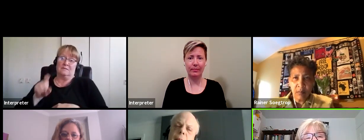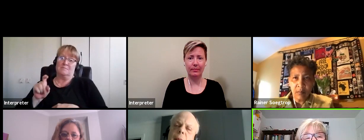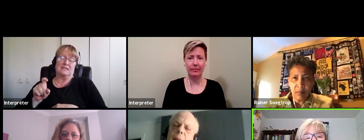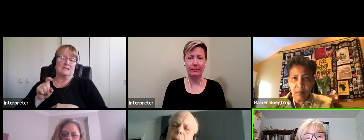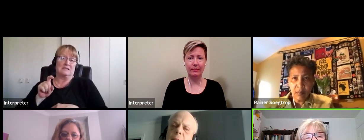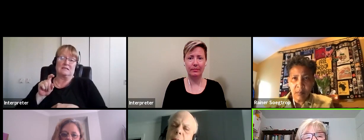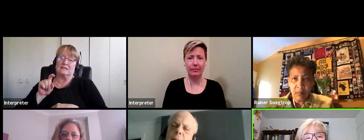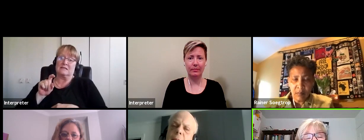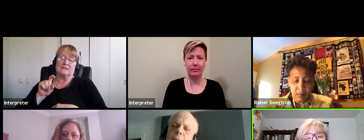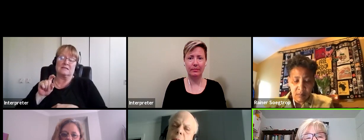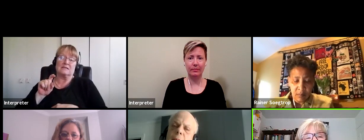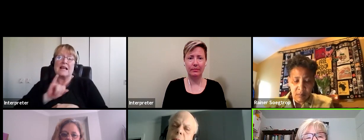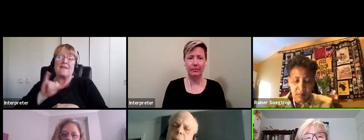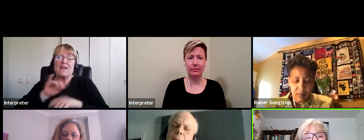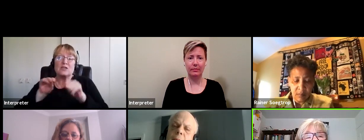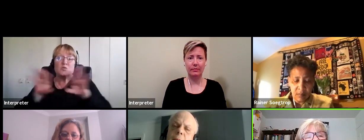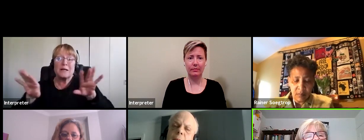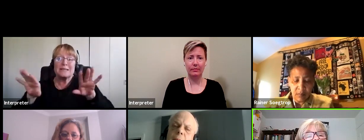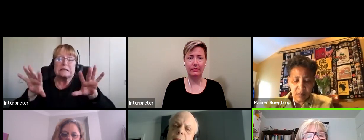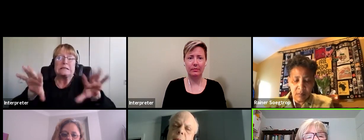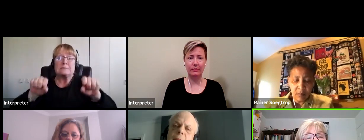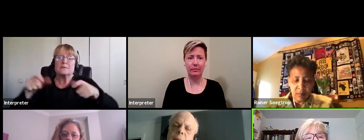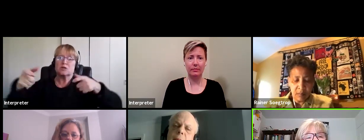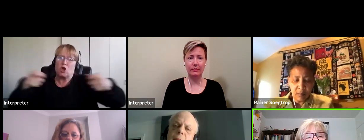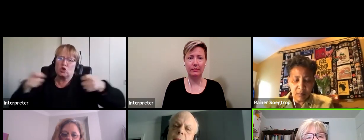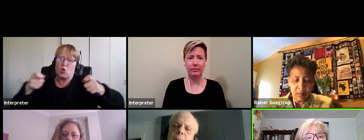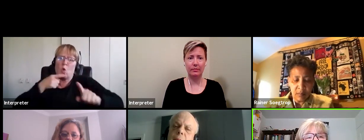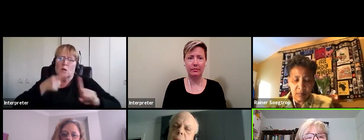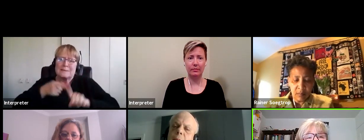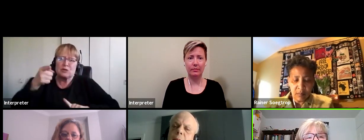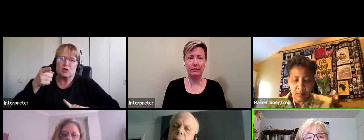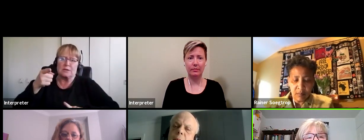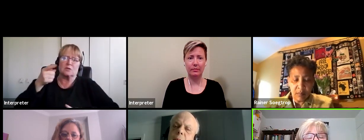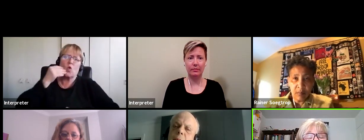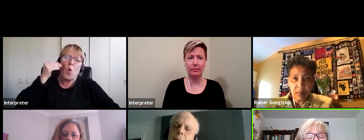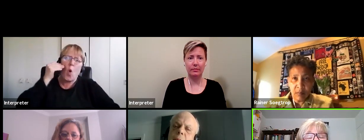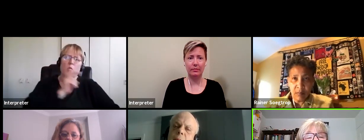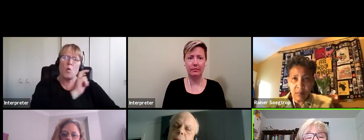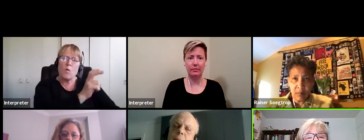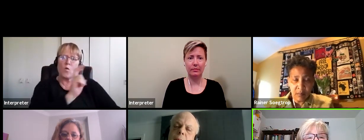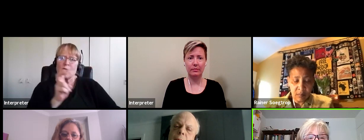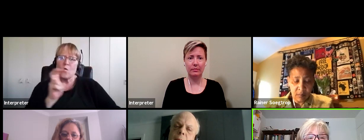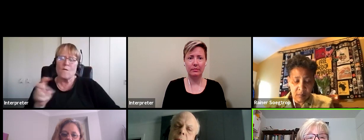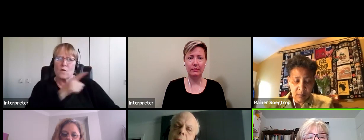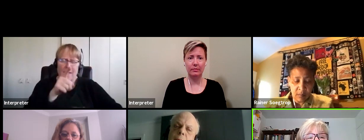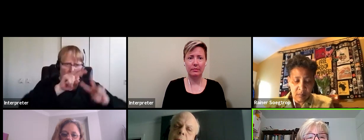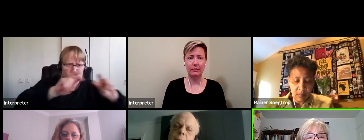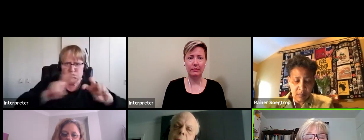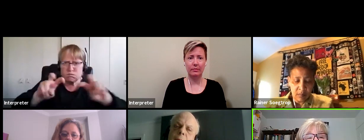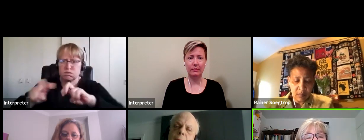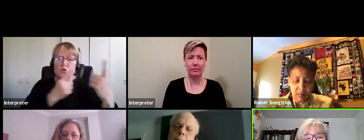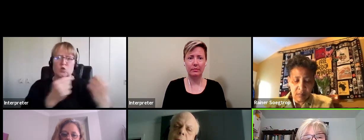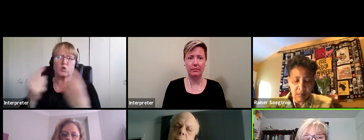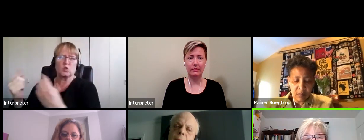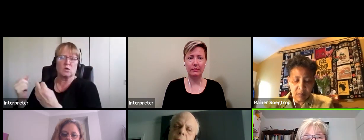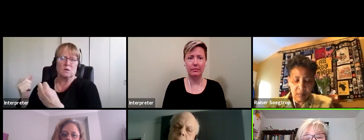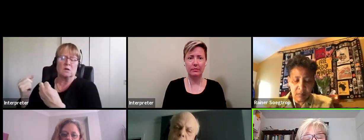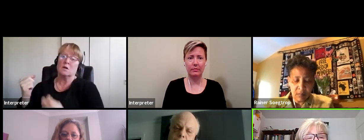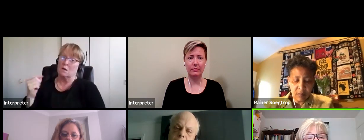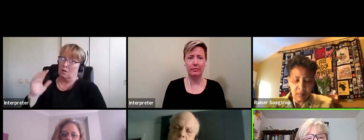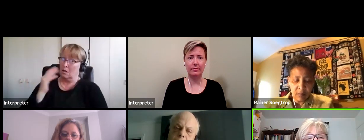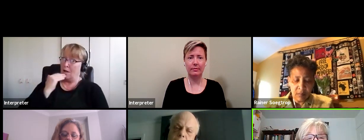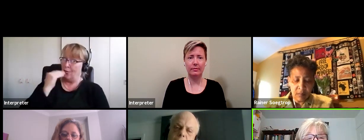control specialists into the long-term care homes to figure out what they should be doing in those homes. Thankfully, they're supposed to be getting